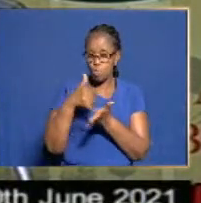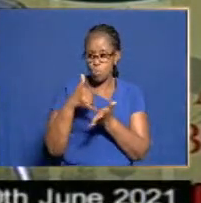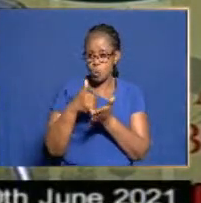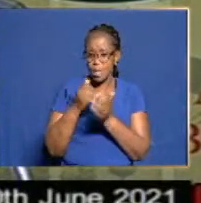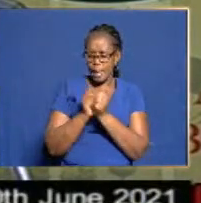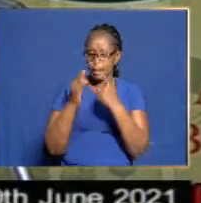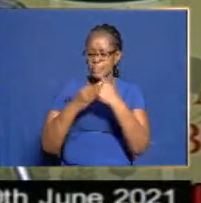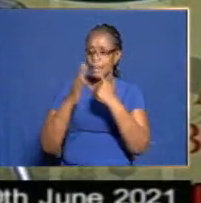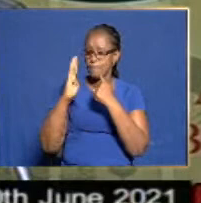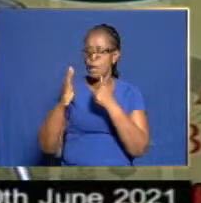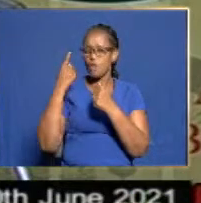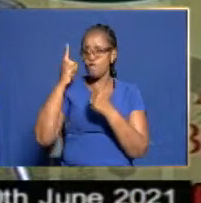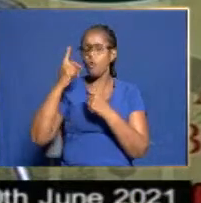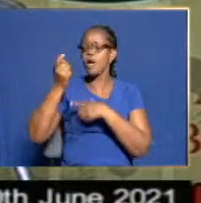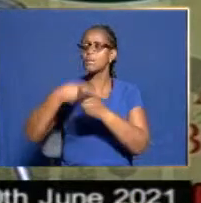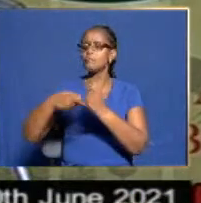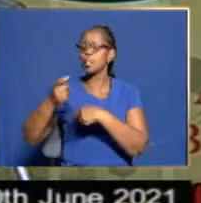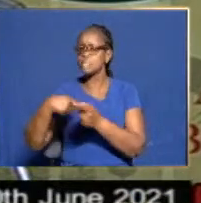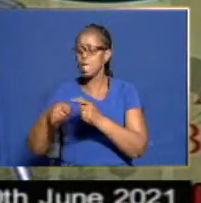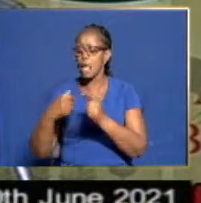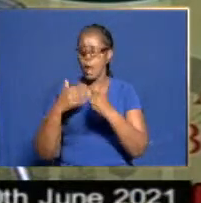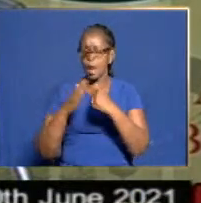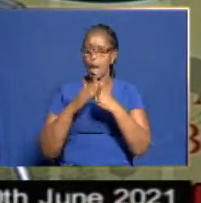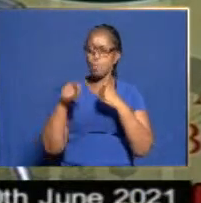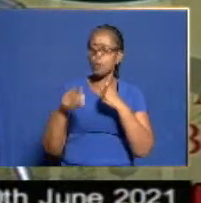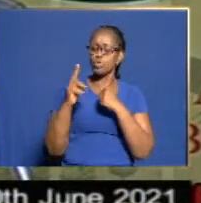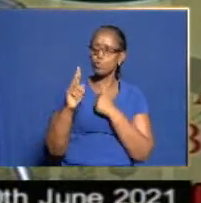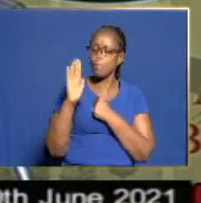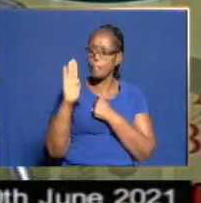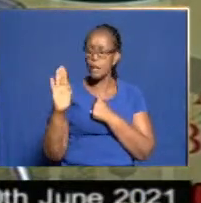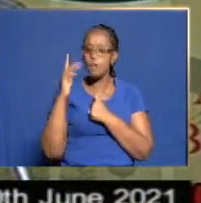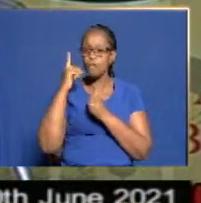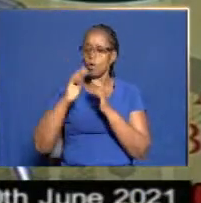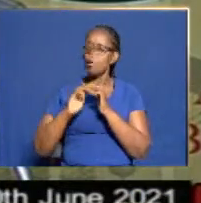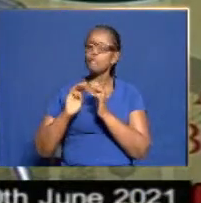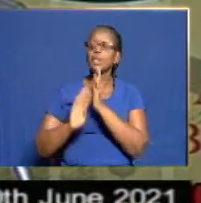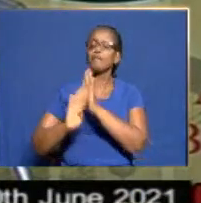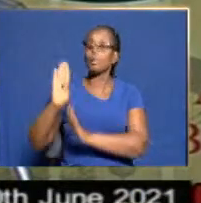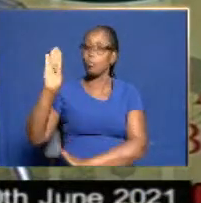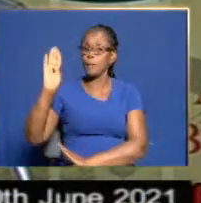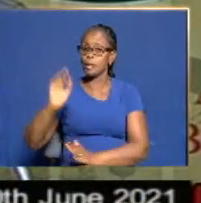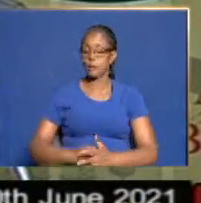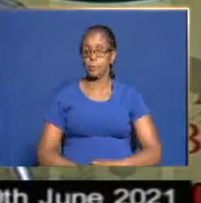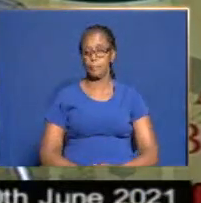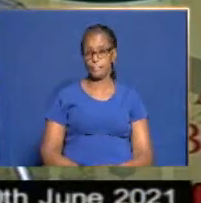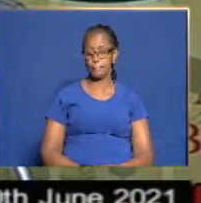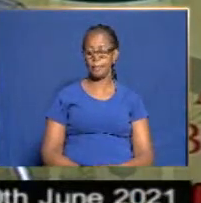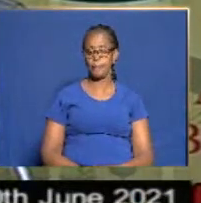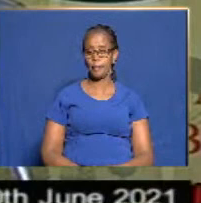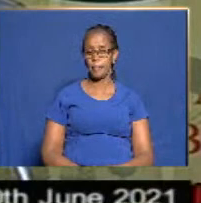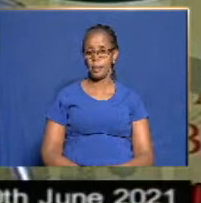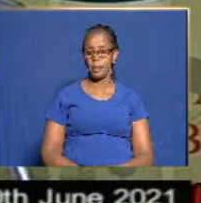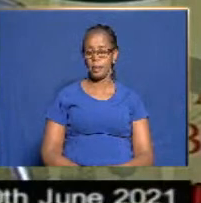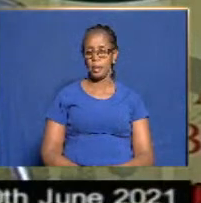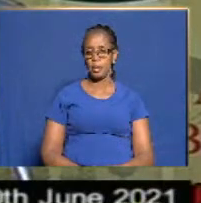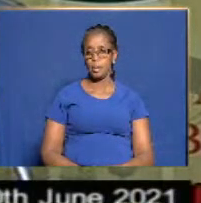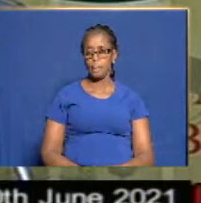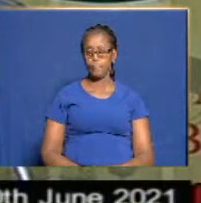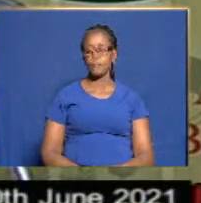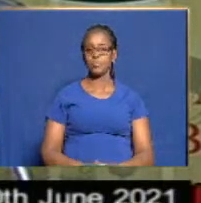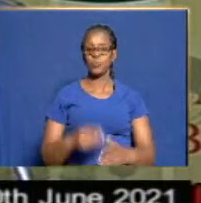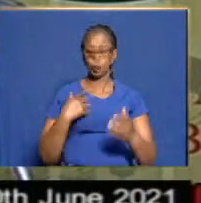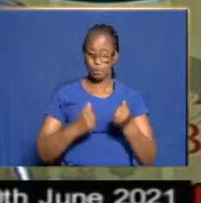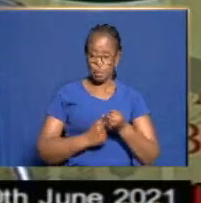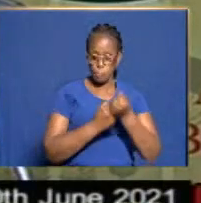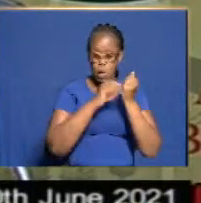recurrent expenditure and KES 9.2 billion for development expenditure. Mr. Speaker, to support